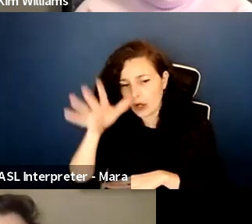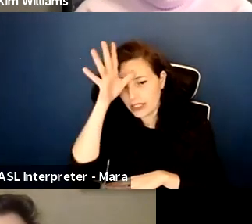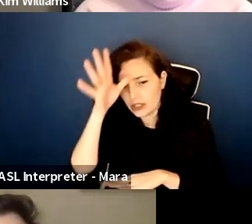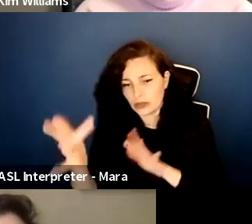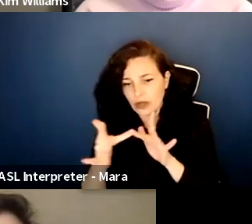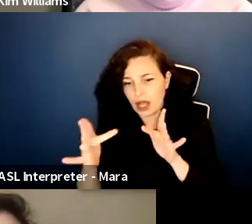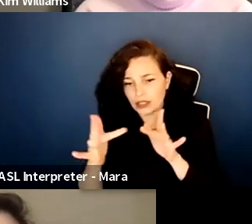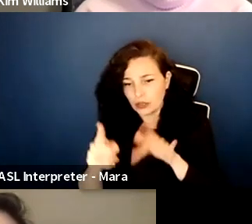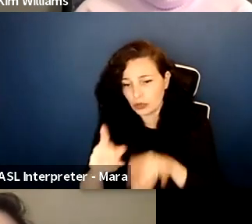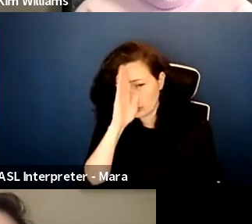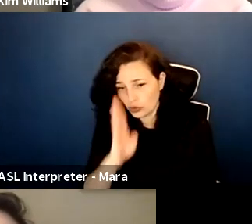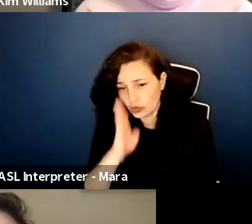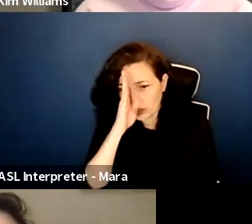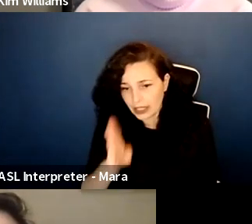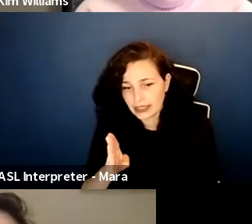can submit directly?